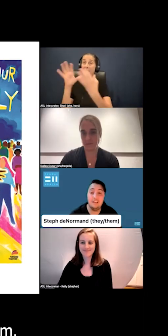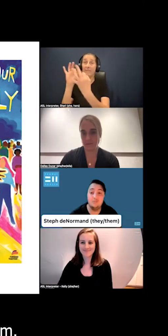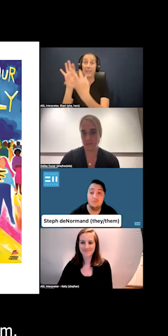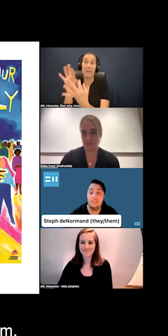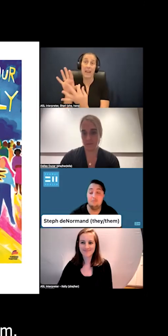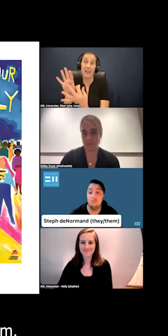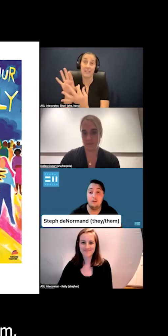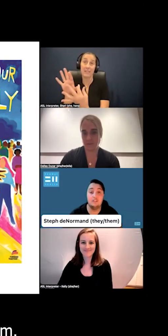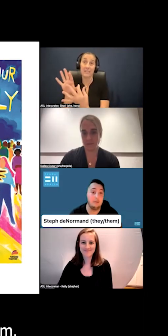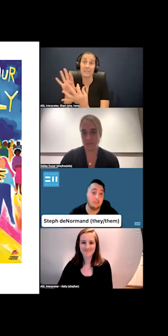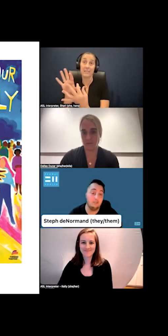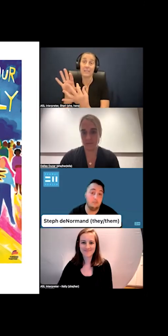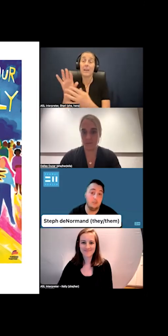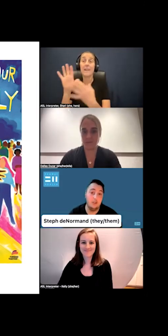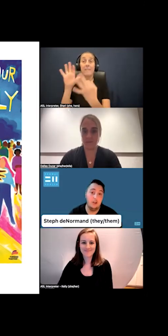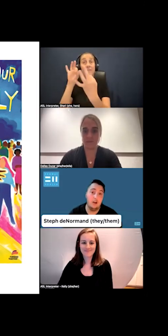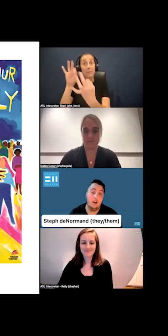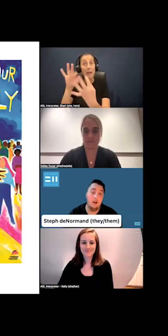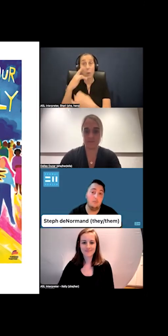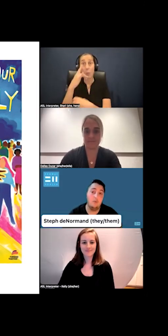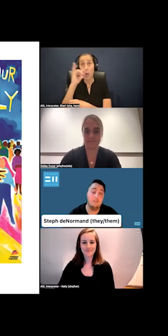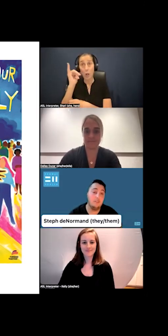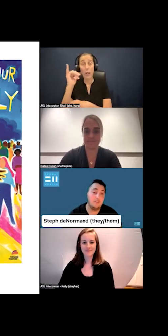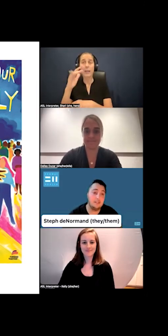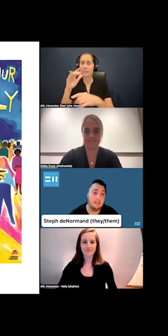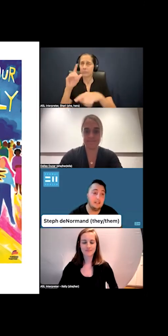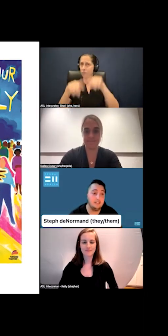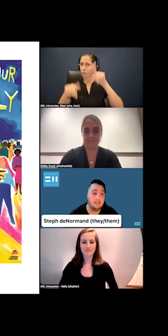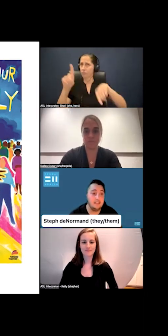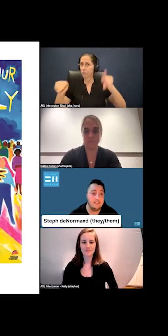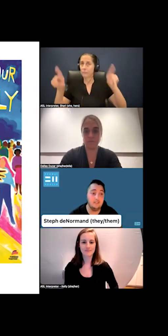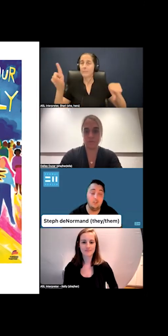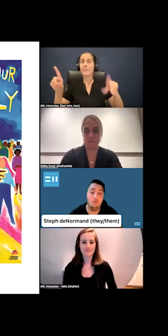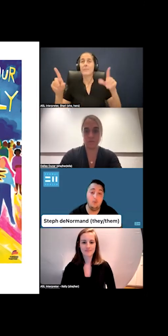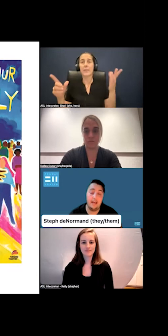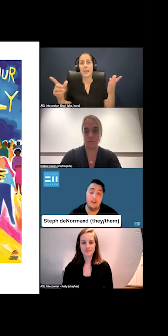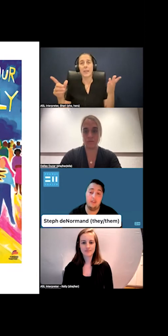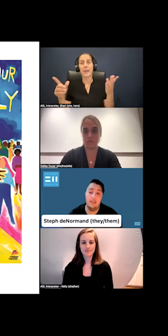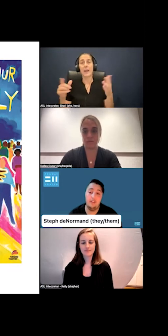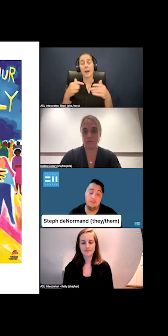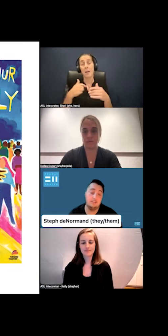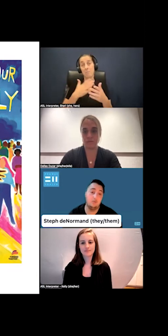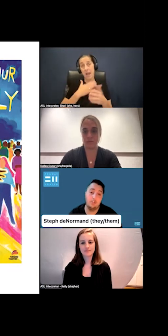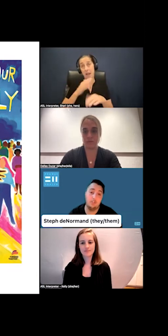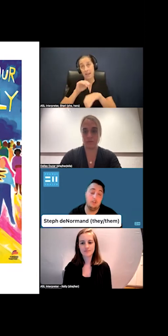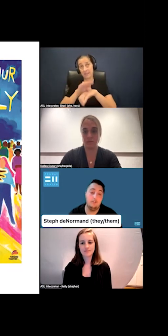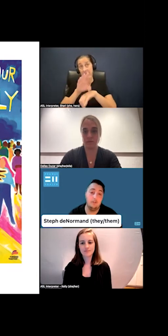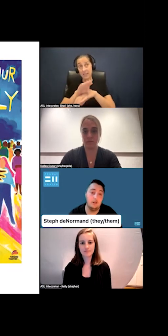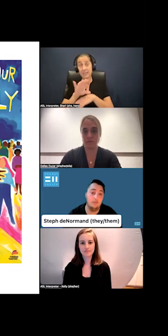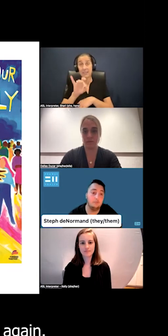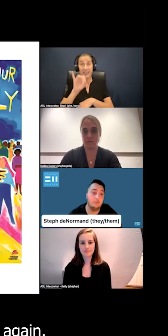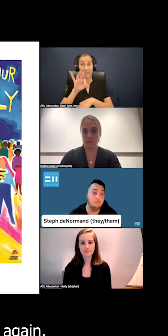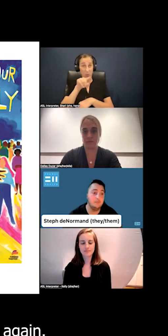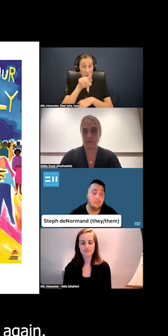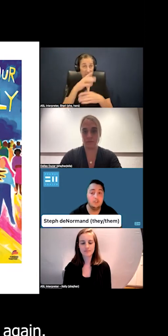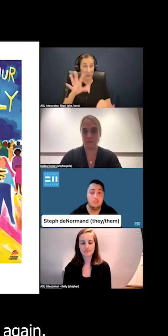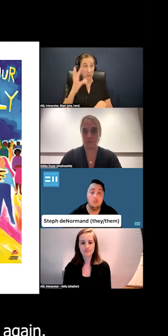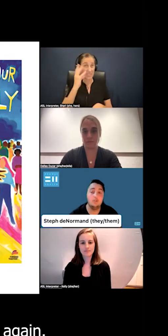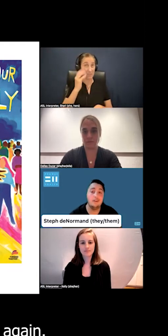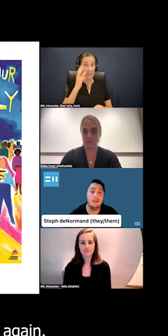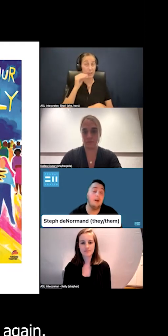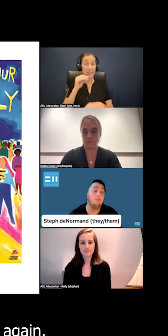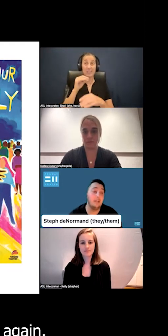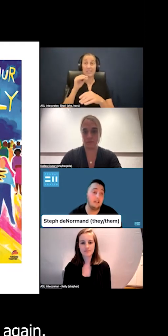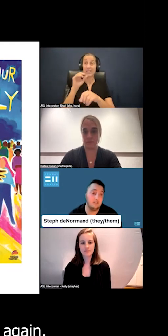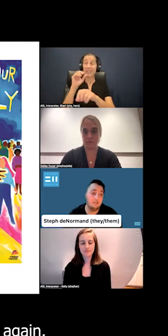That can be on a really broad spectrum. One of the things that I like to say is that if you have a visit where you didn't feel comfortable,